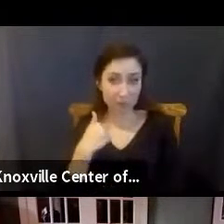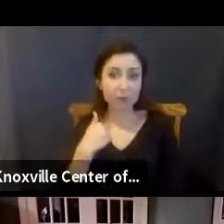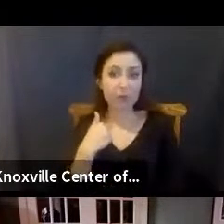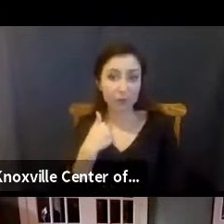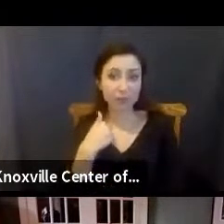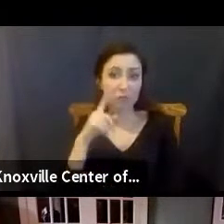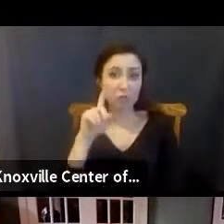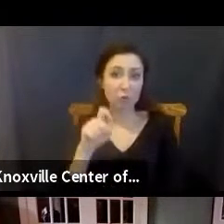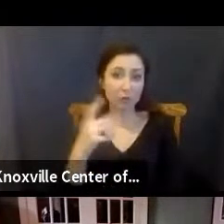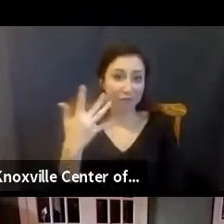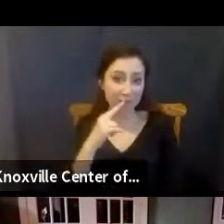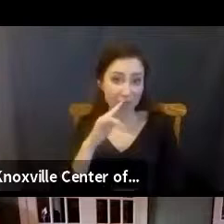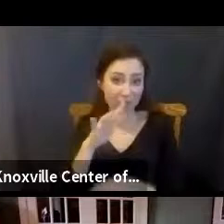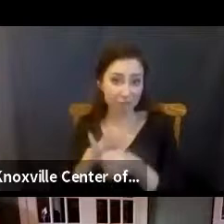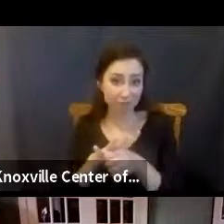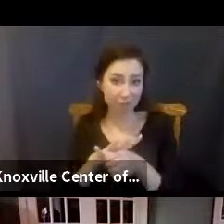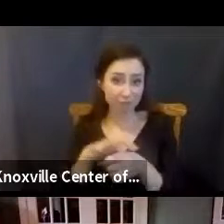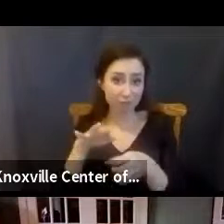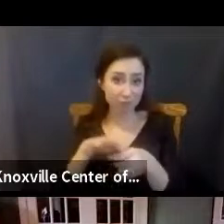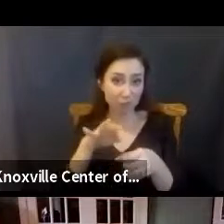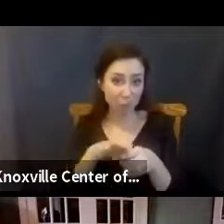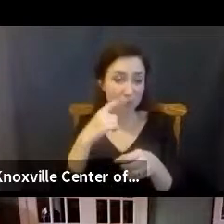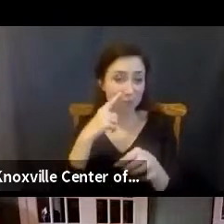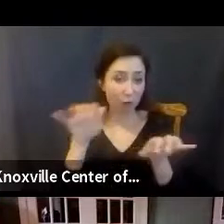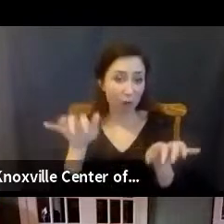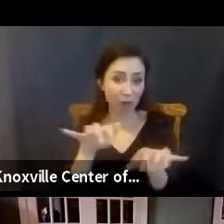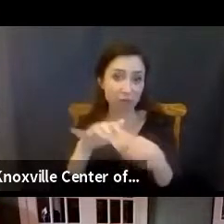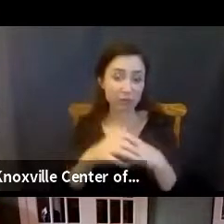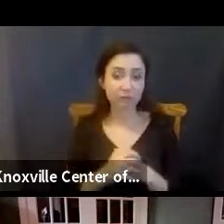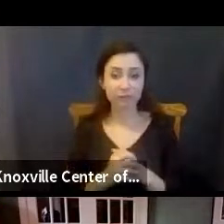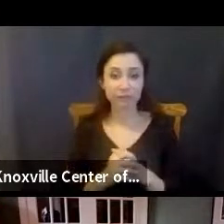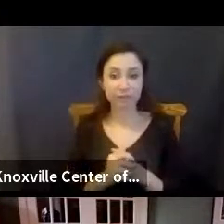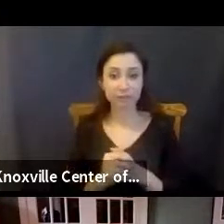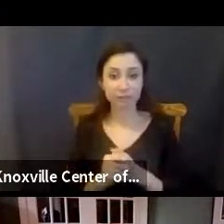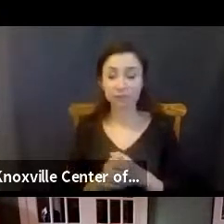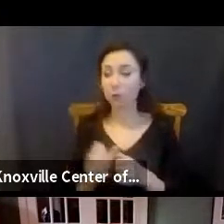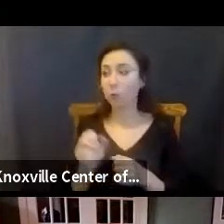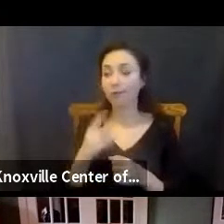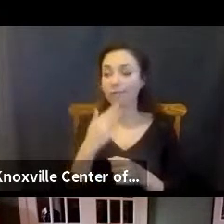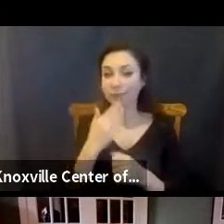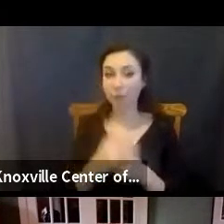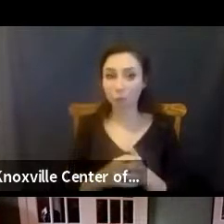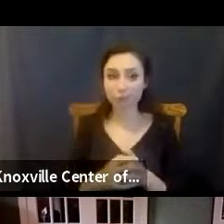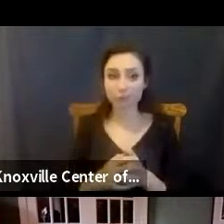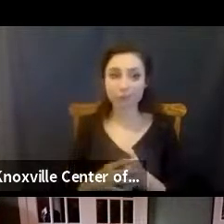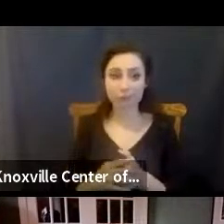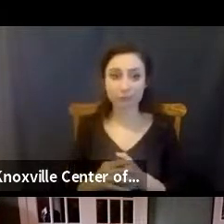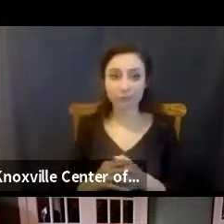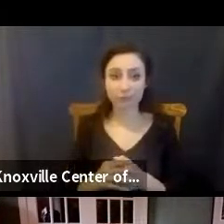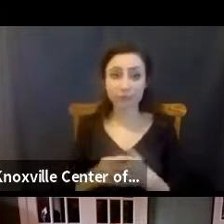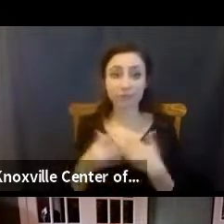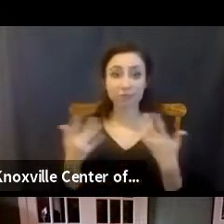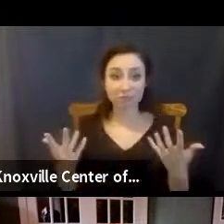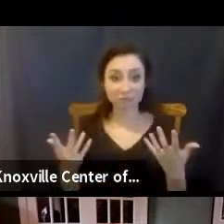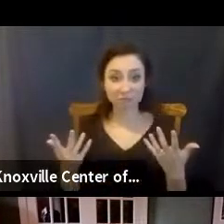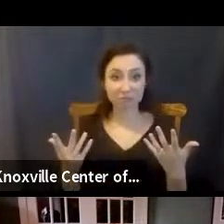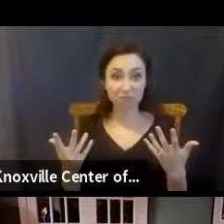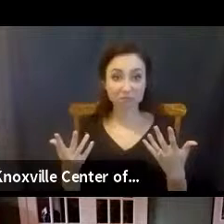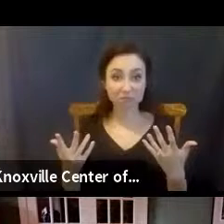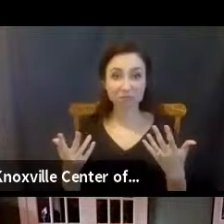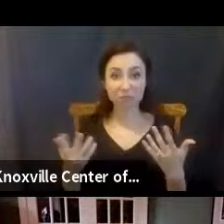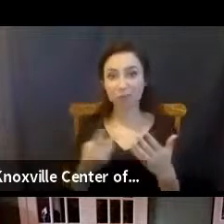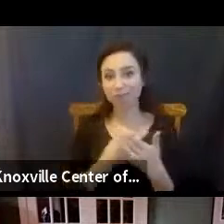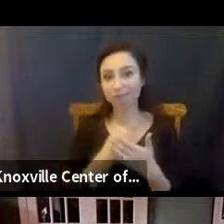you need 5 affirmative votes to take an action. Oh, well, thank you. So the motion